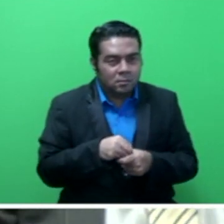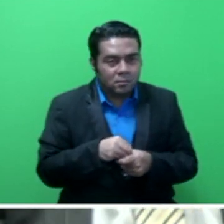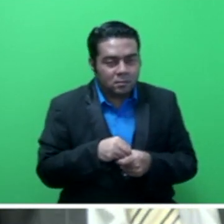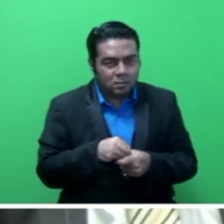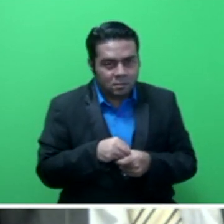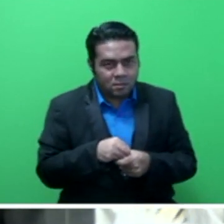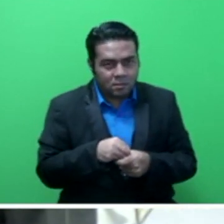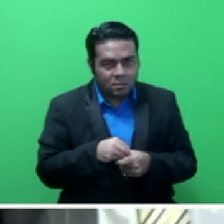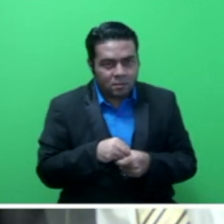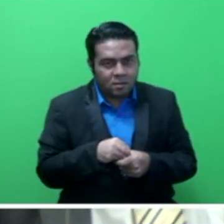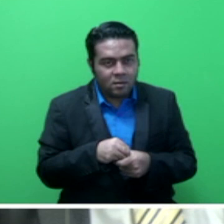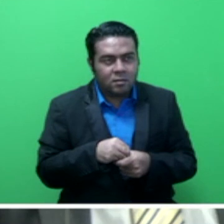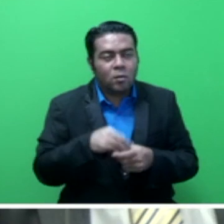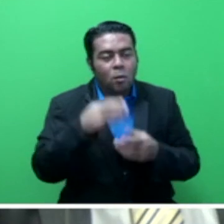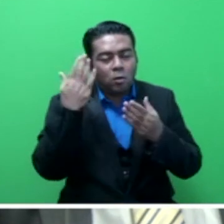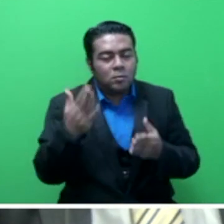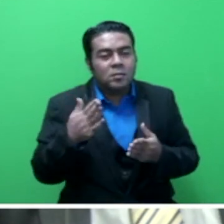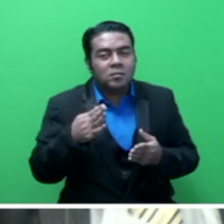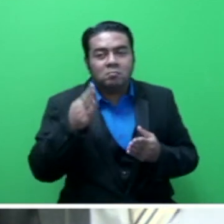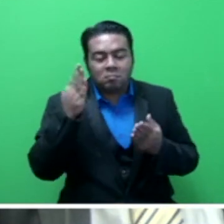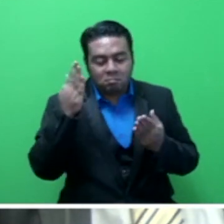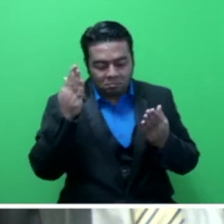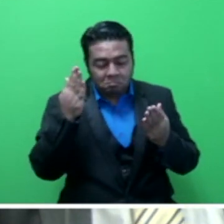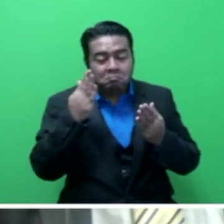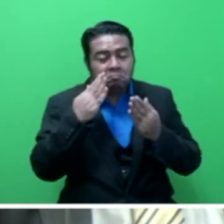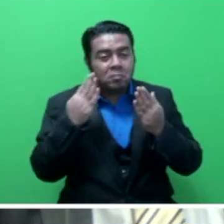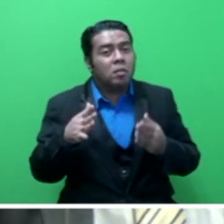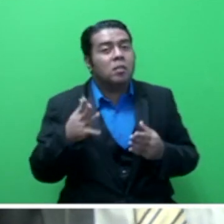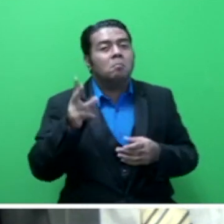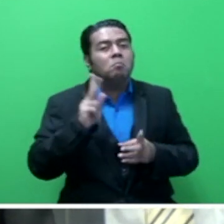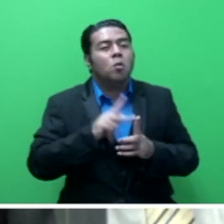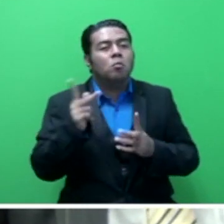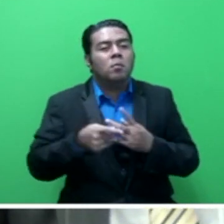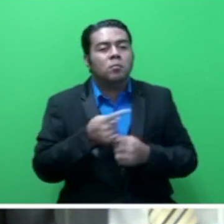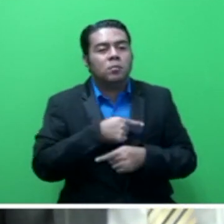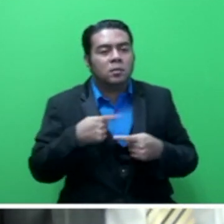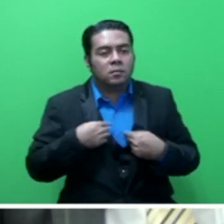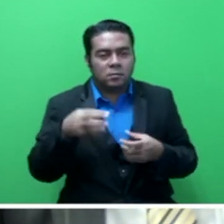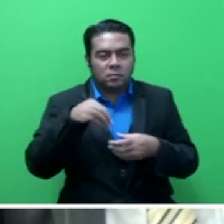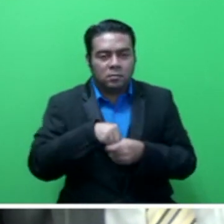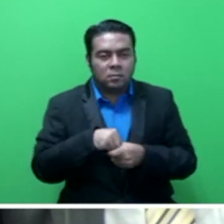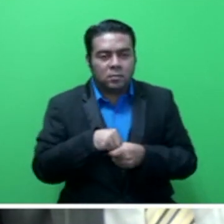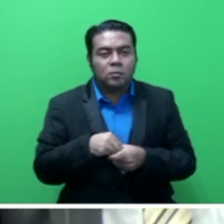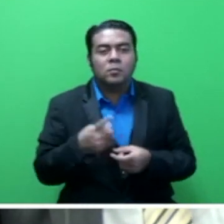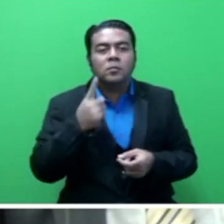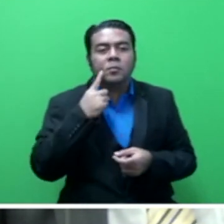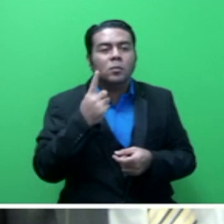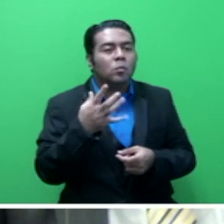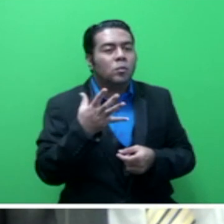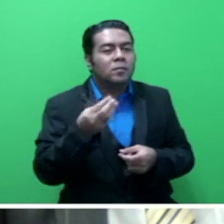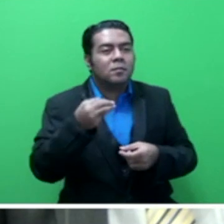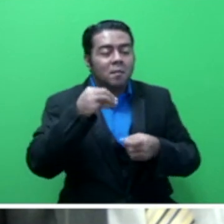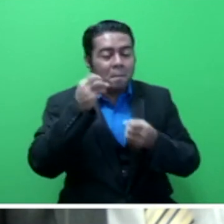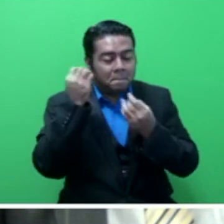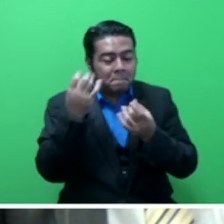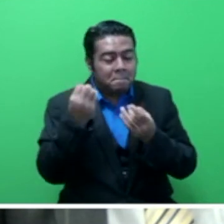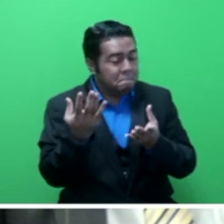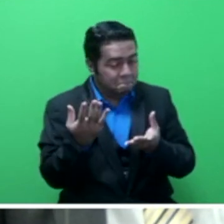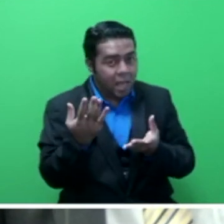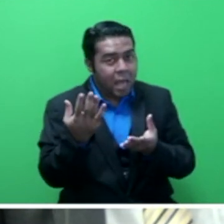events are rare. Honorable Speaker, this is a program that we have experience in. As I've alluded to before, we have experience from the MENC